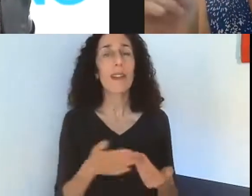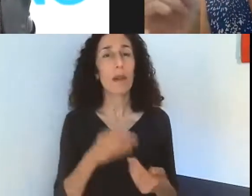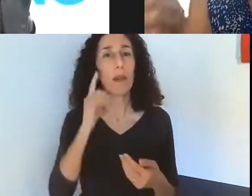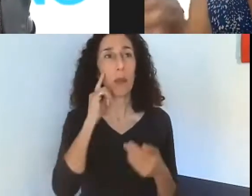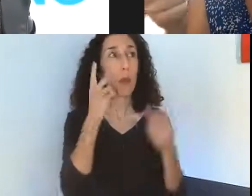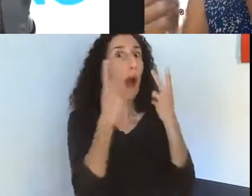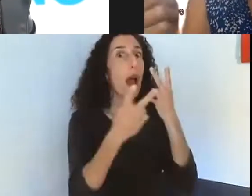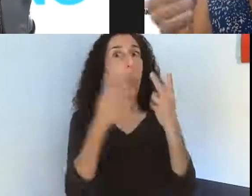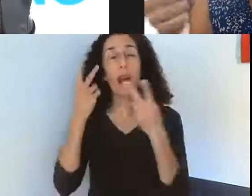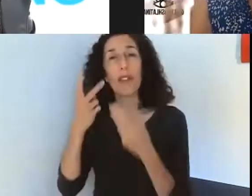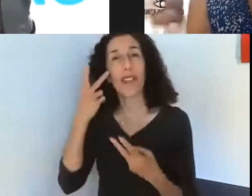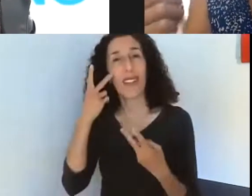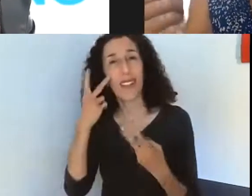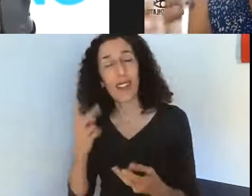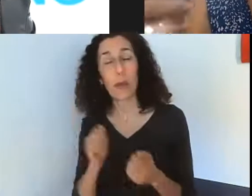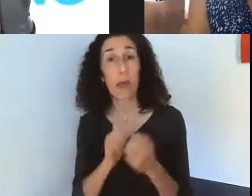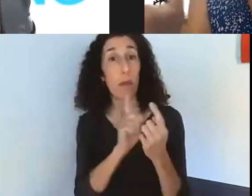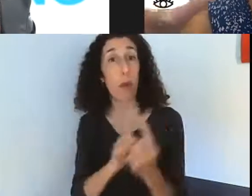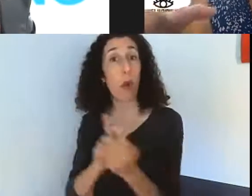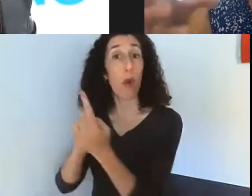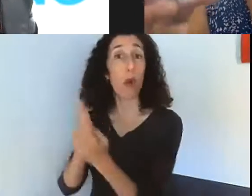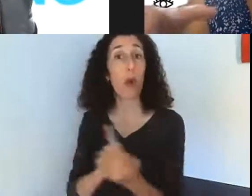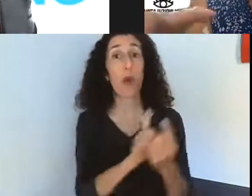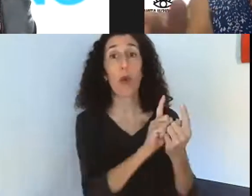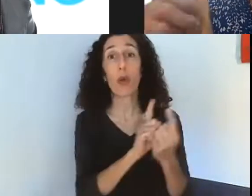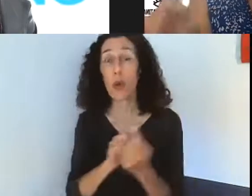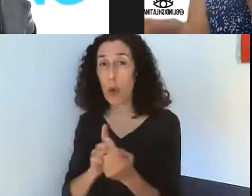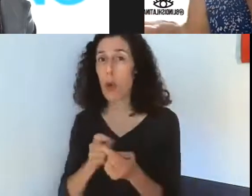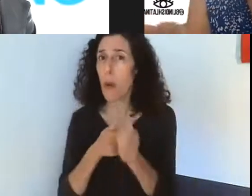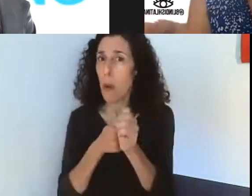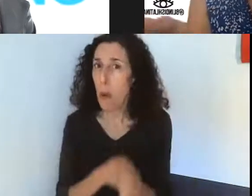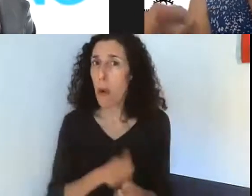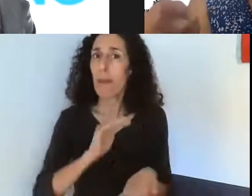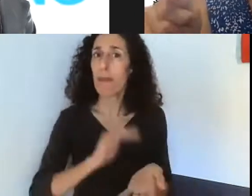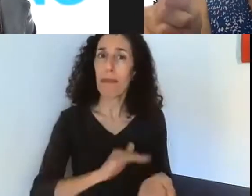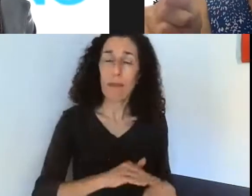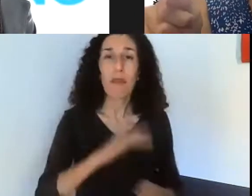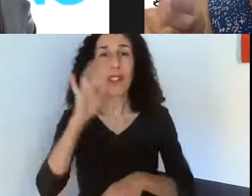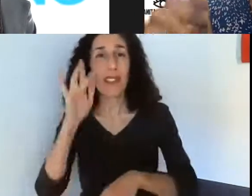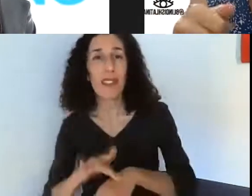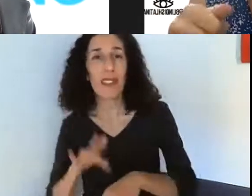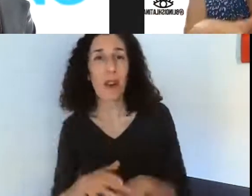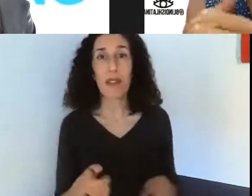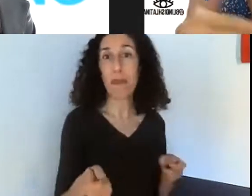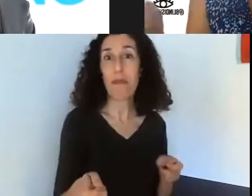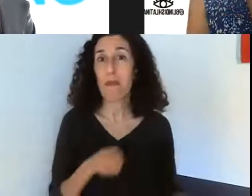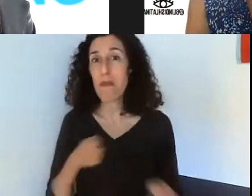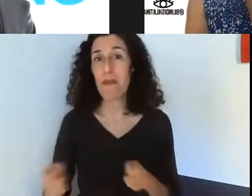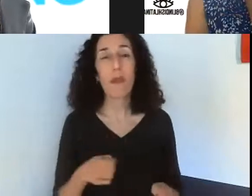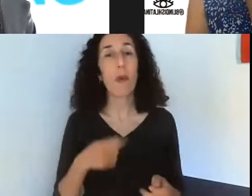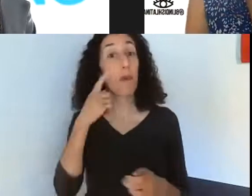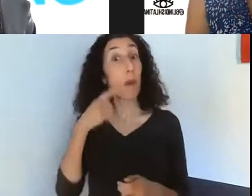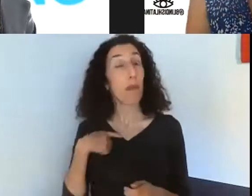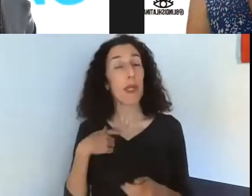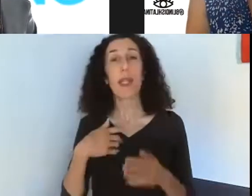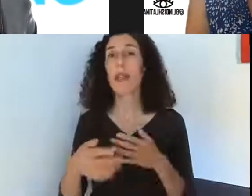the signals that you're getting are generally from the movement, from the touch. So even if my vision gets